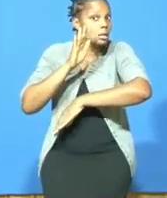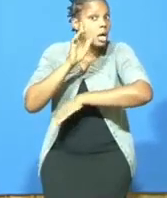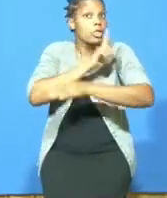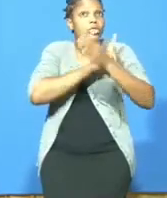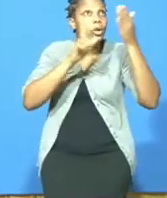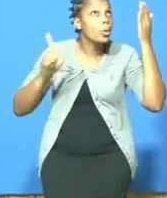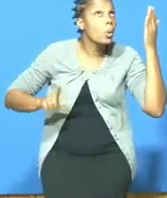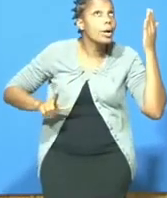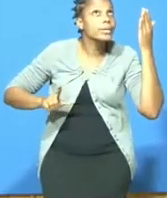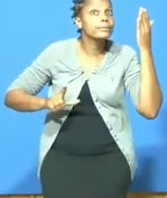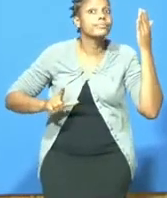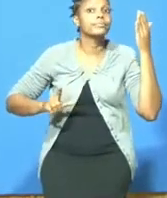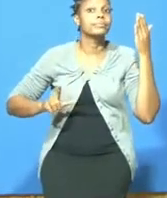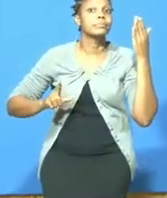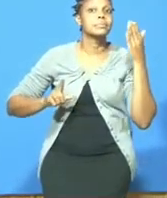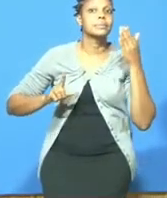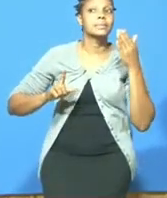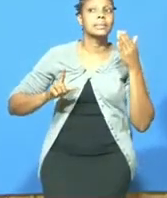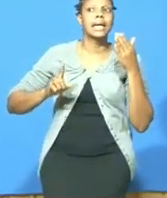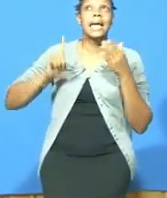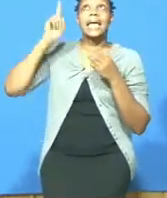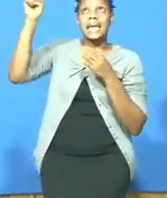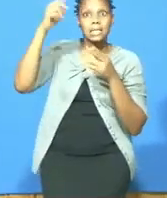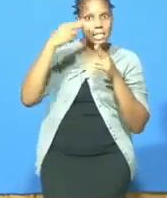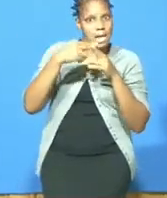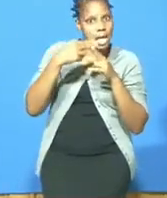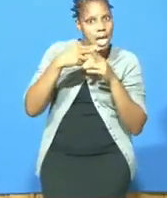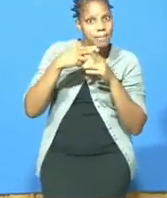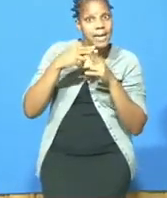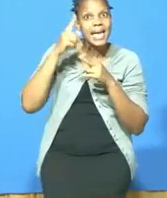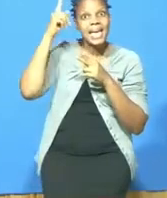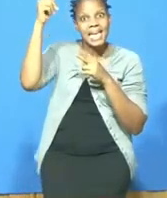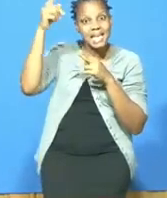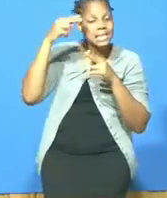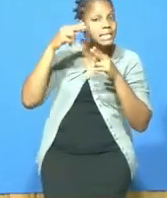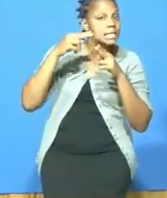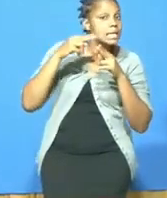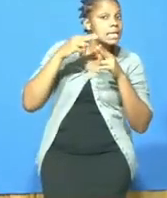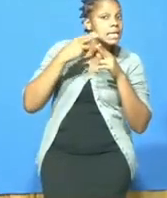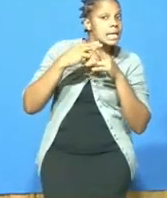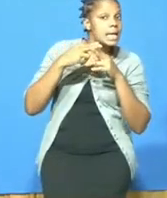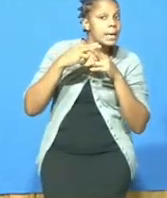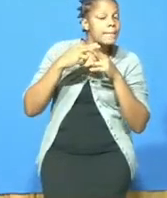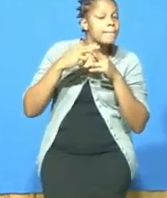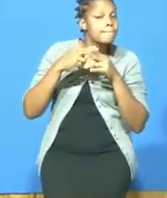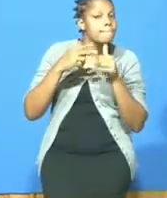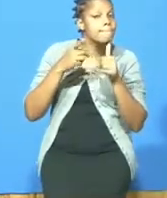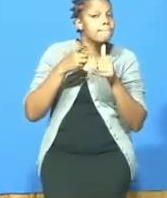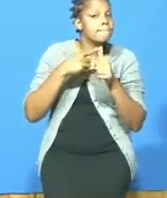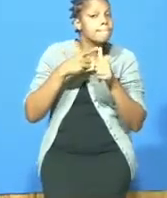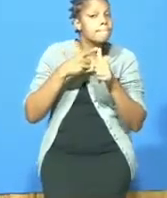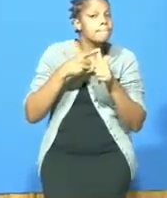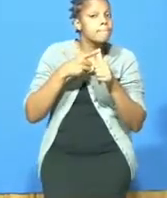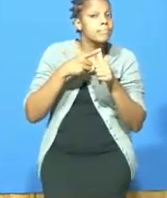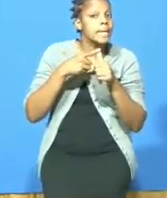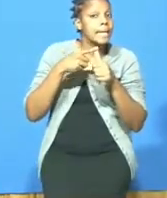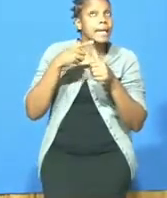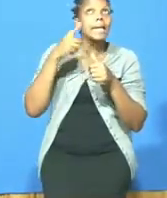Lord, his name, his God, the Lord